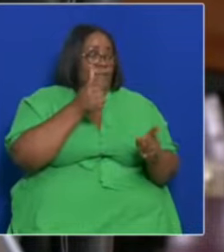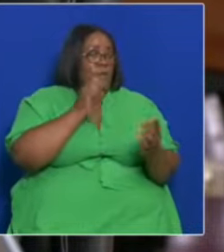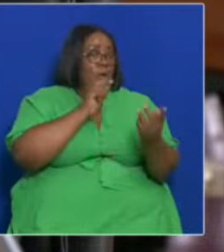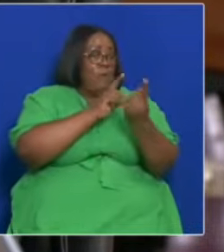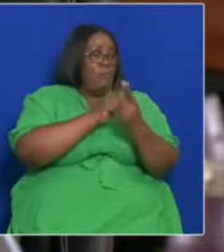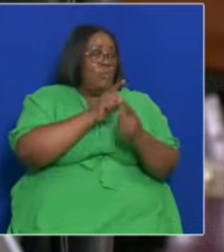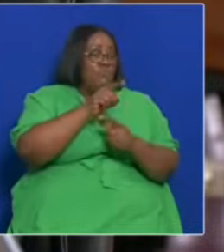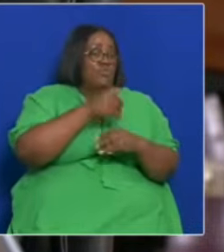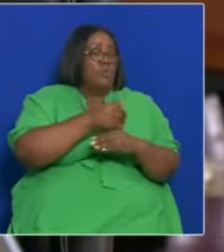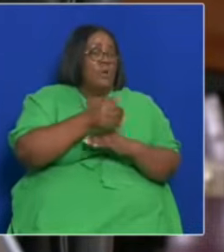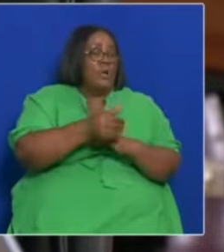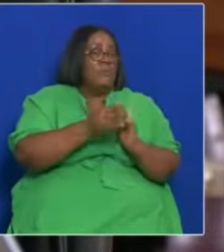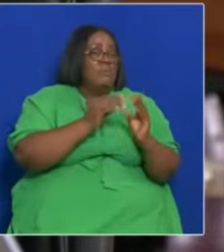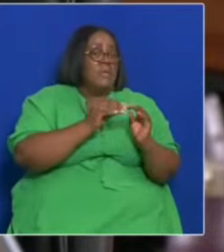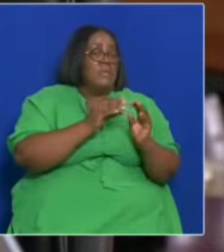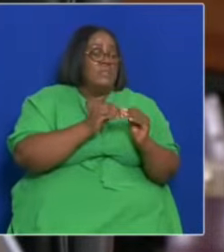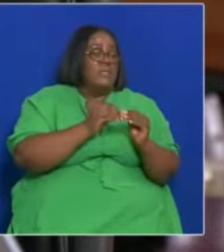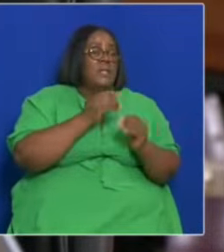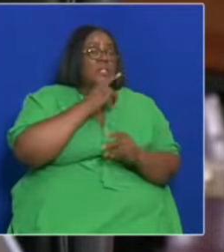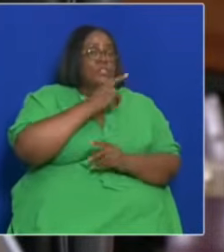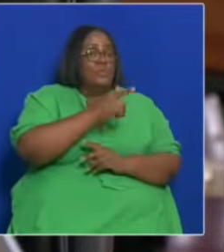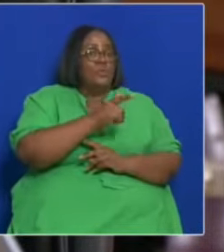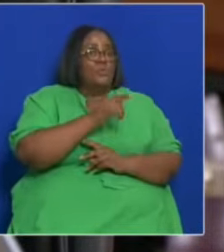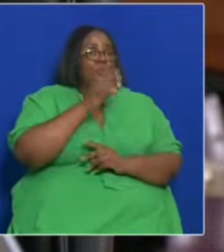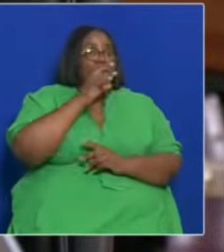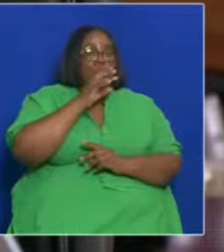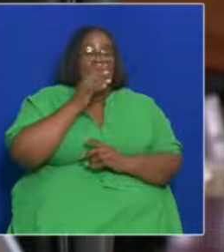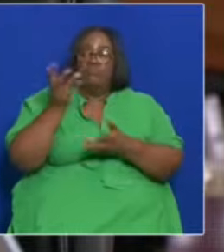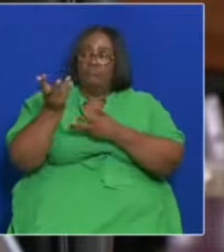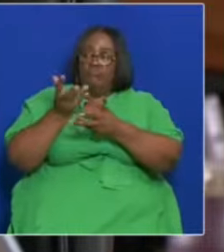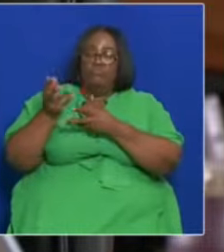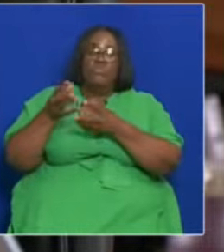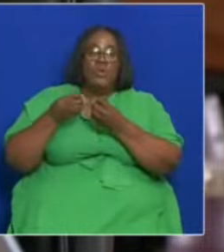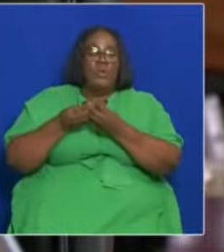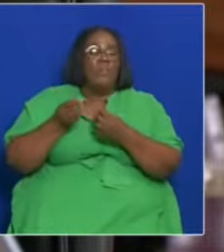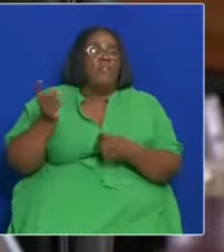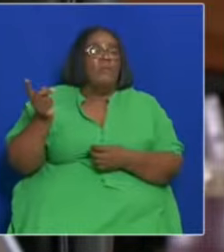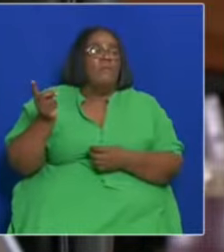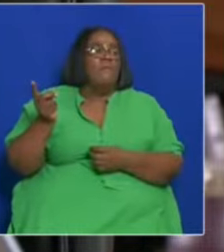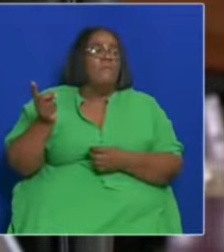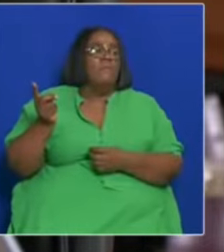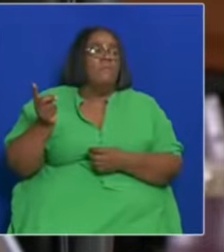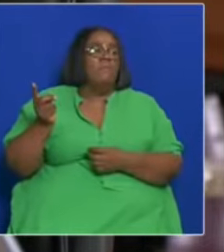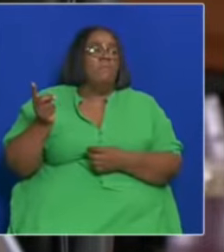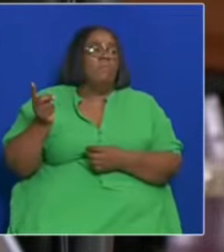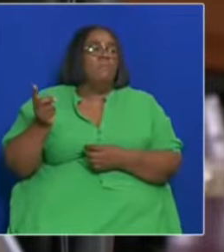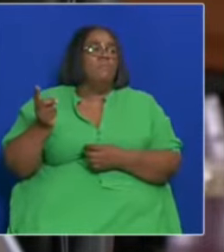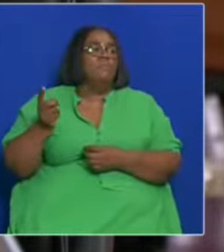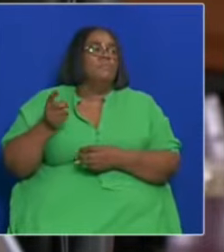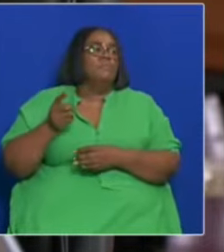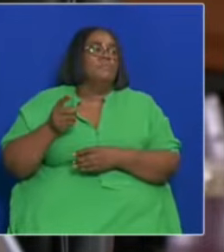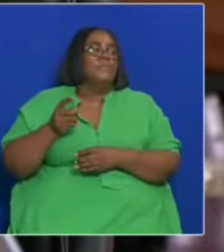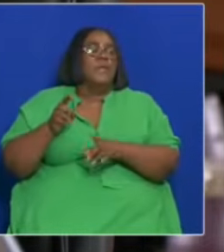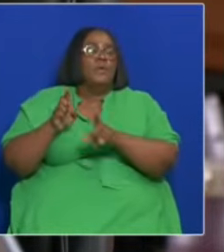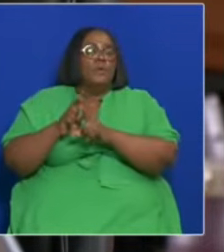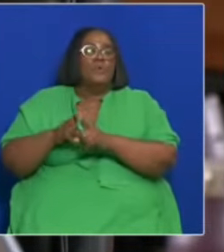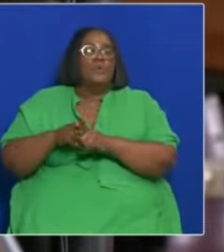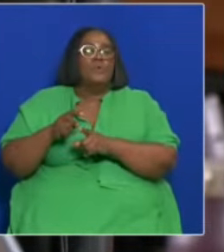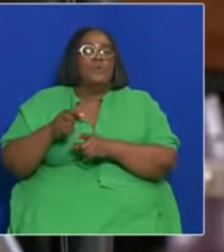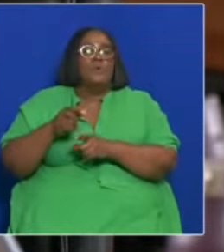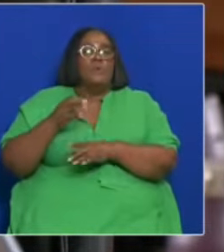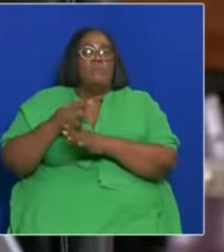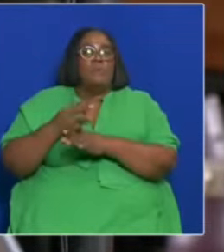you to speak to her, Advocate Ramsamy, and Mr. Rapesu, so that the situation can be